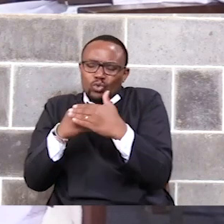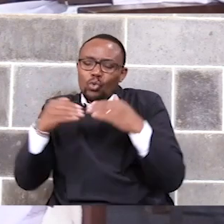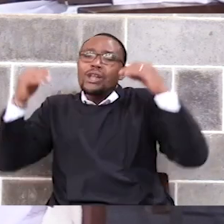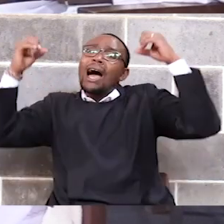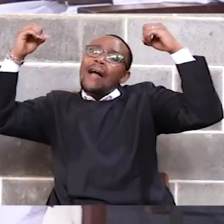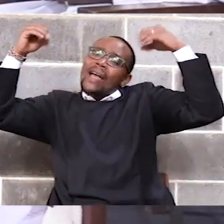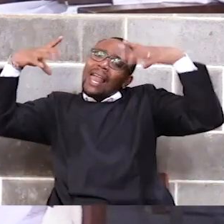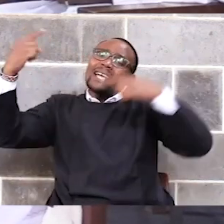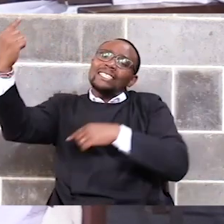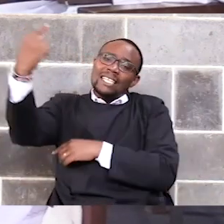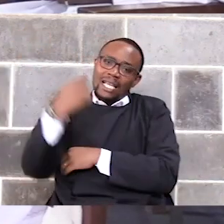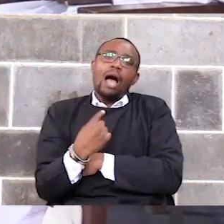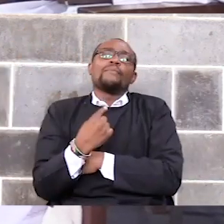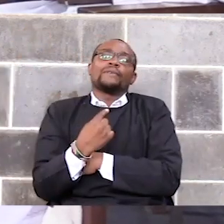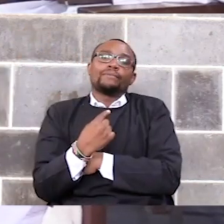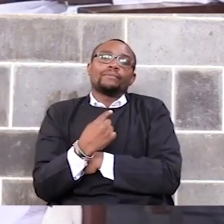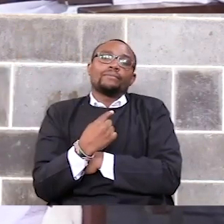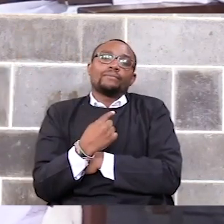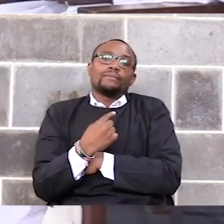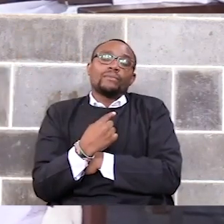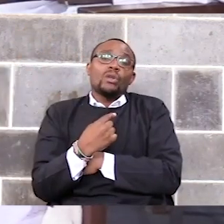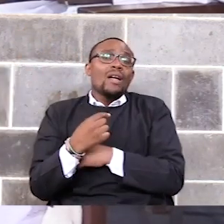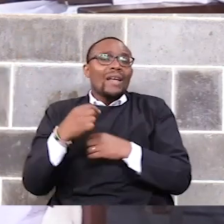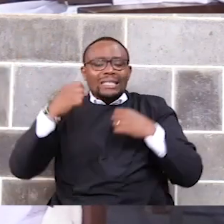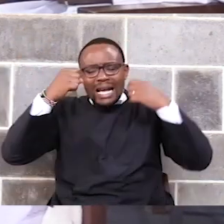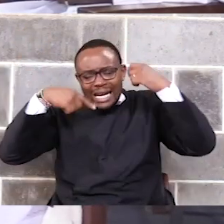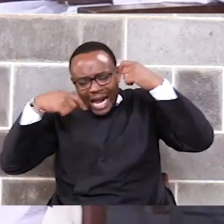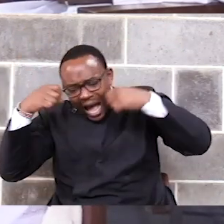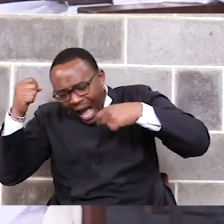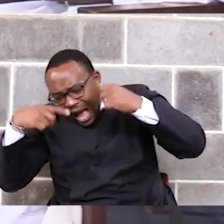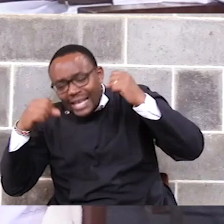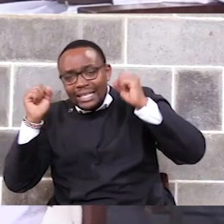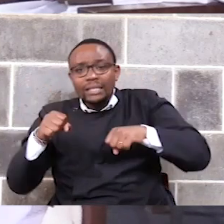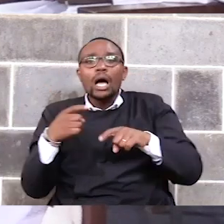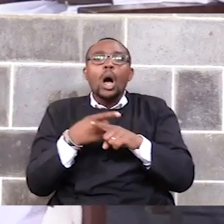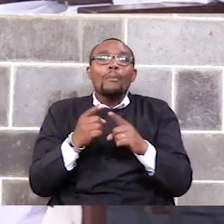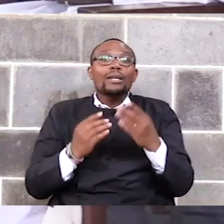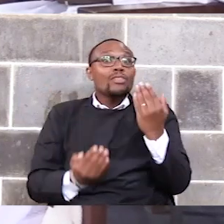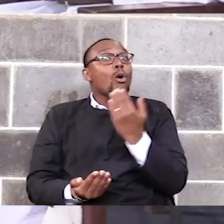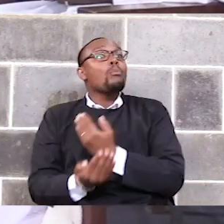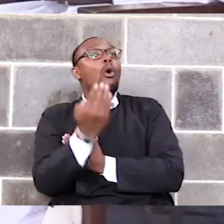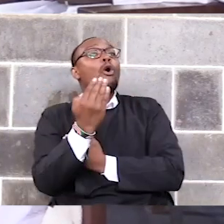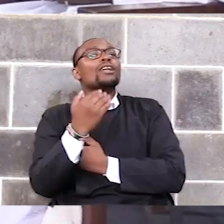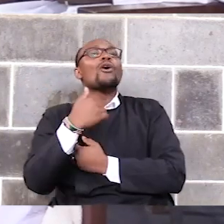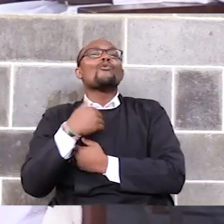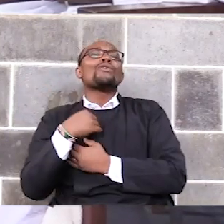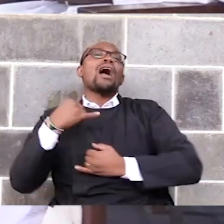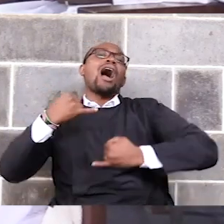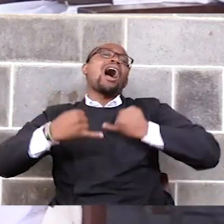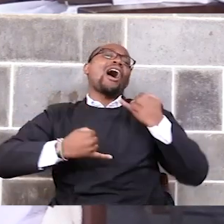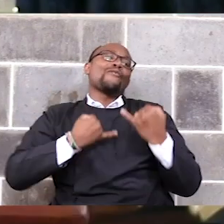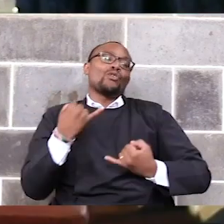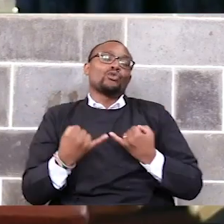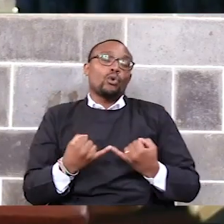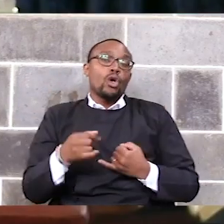verse 5 alludes, that weeping may stay in the night, but joy comes in the morning. You are